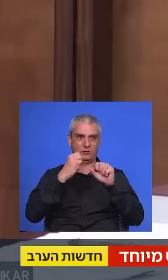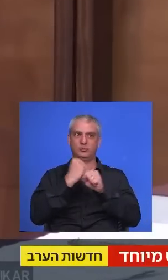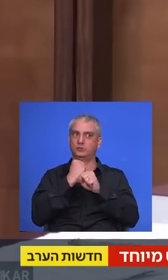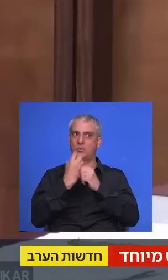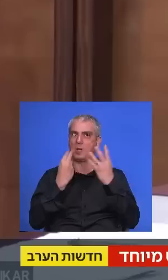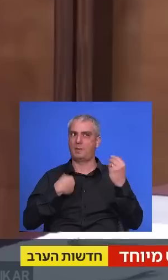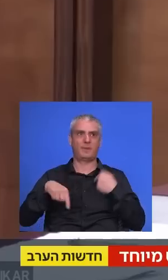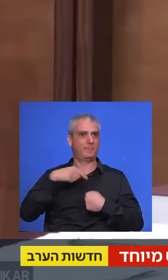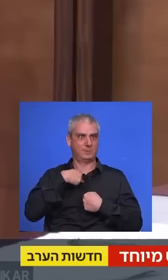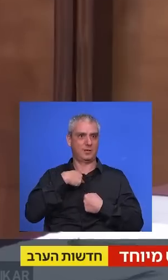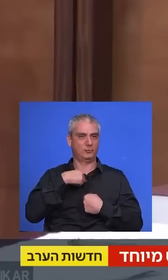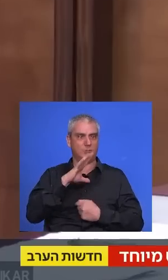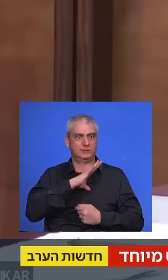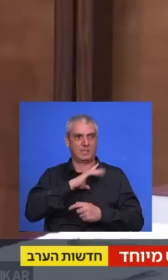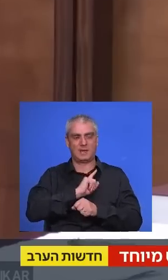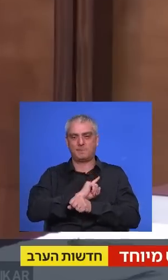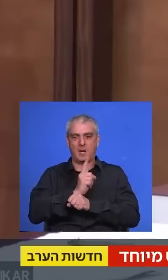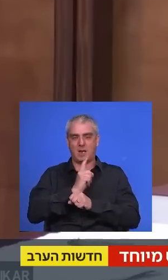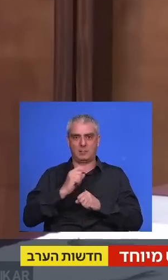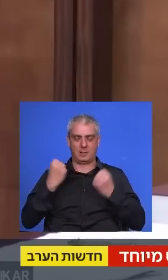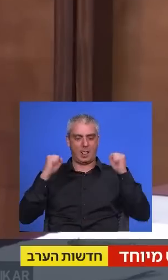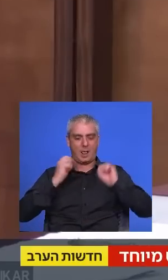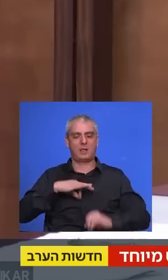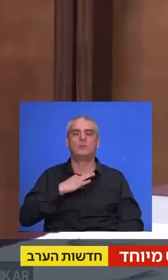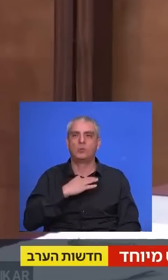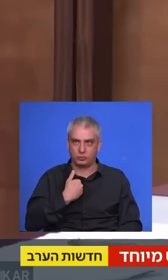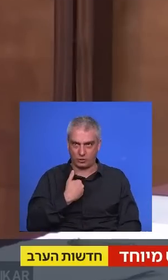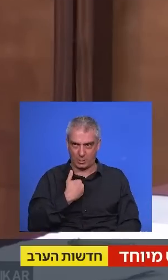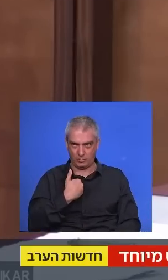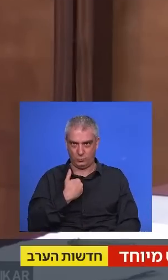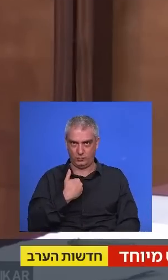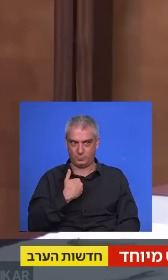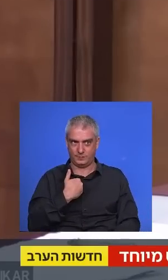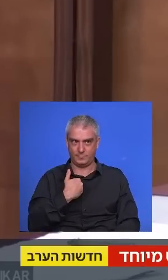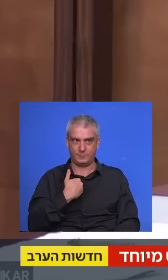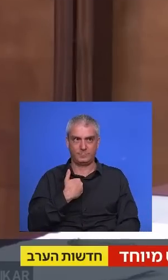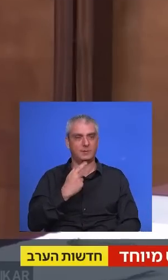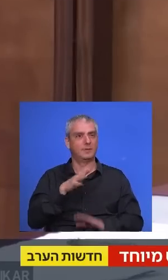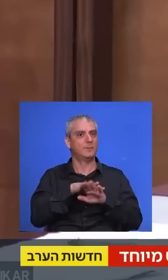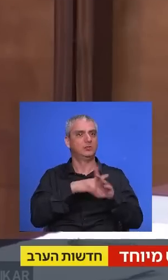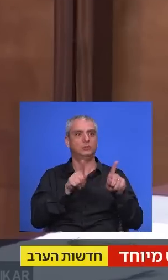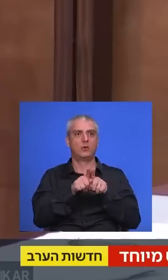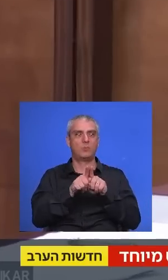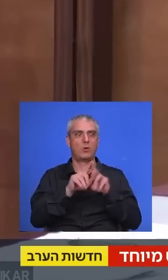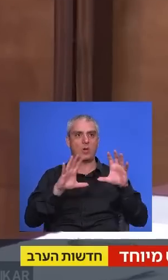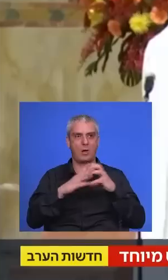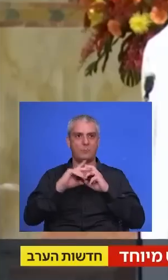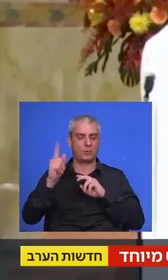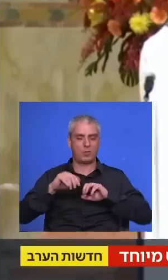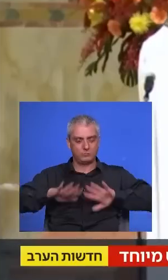that awakened many of us to the imminent danger to our democracy. It feels like a national